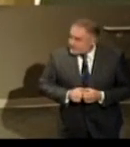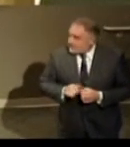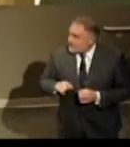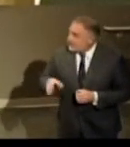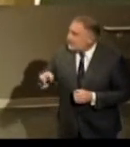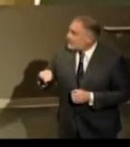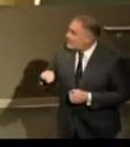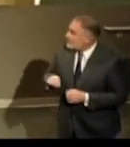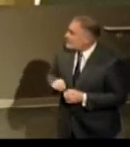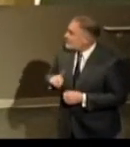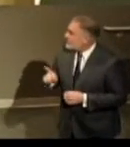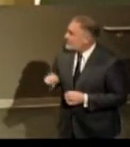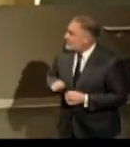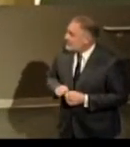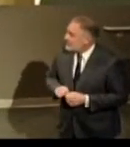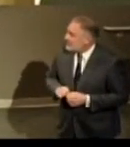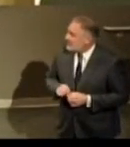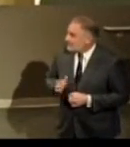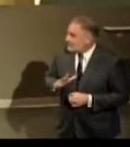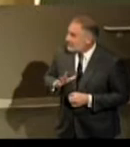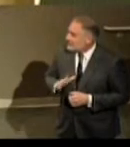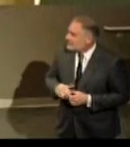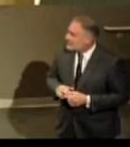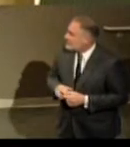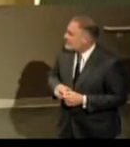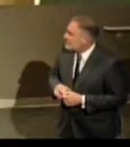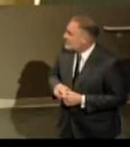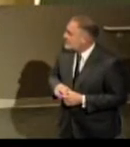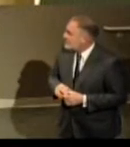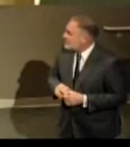you hear me in the back? All right, good.